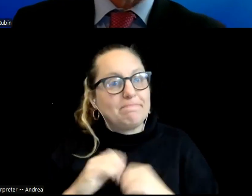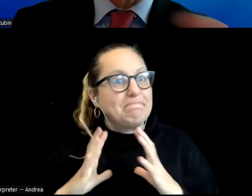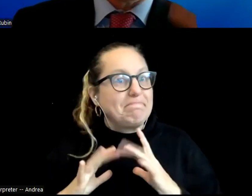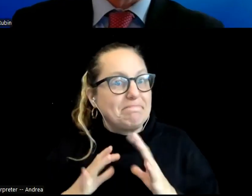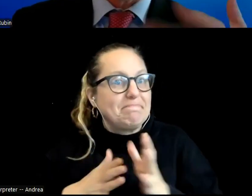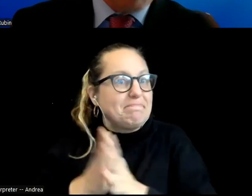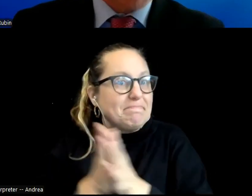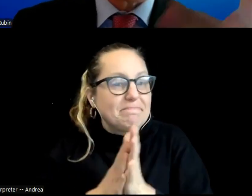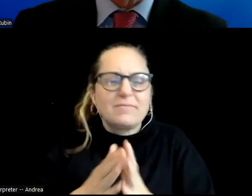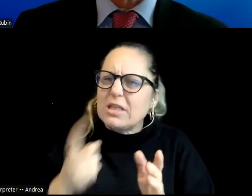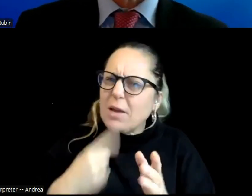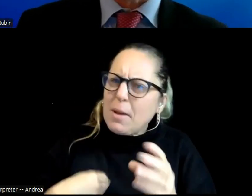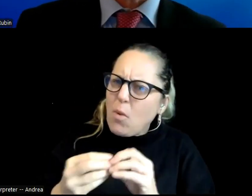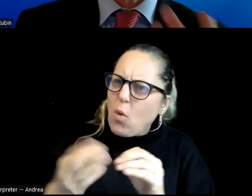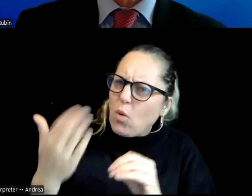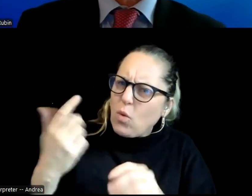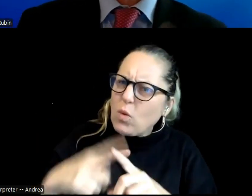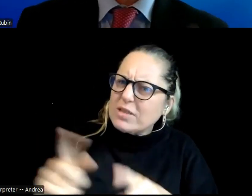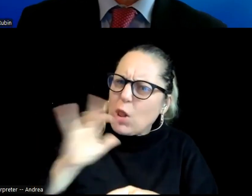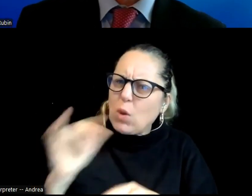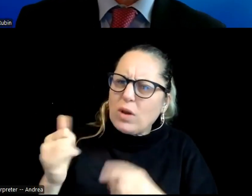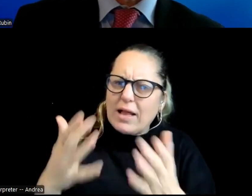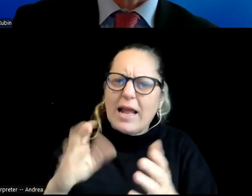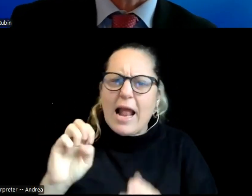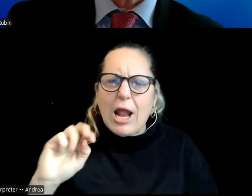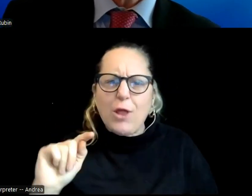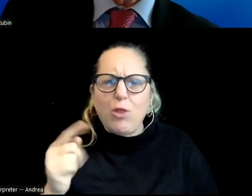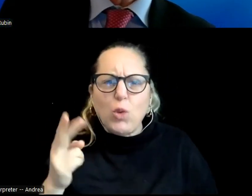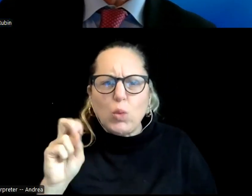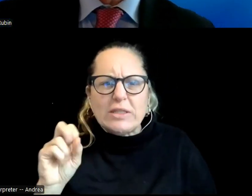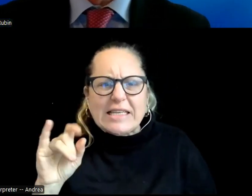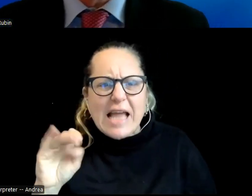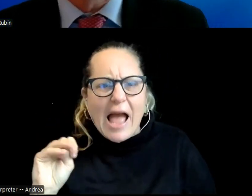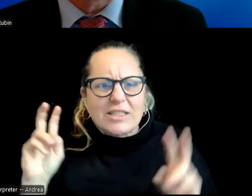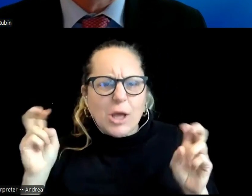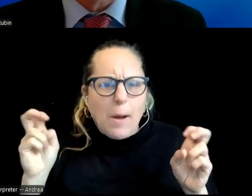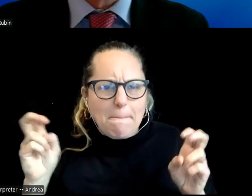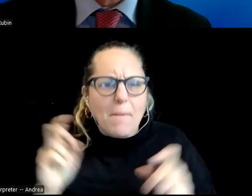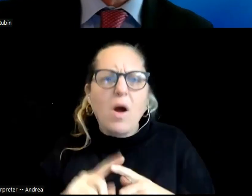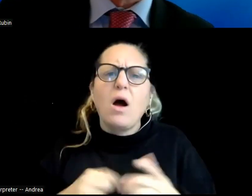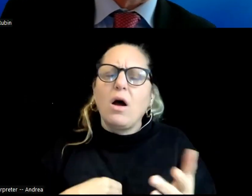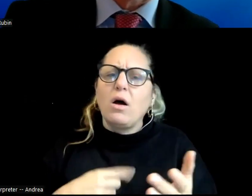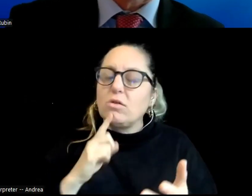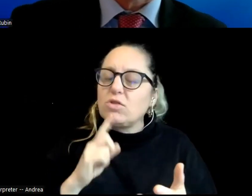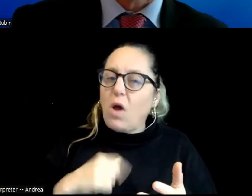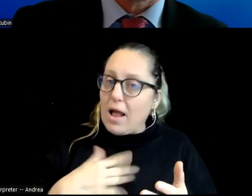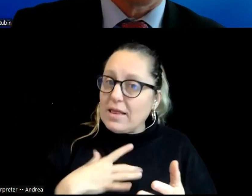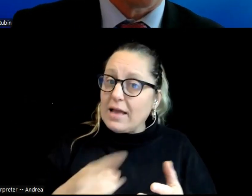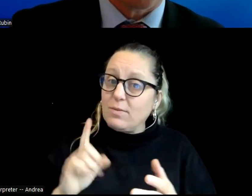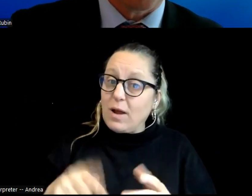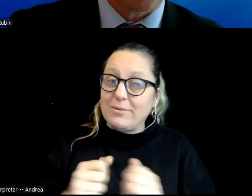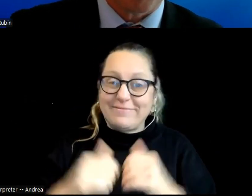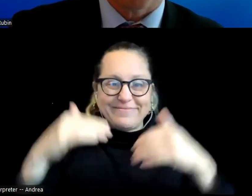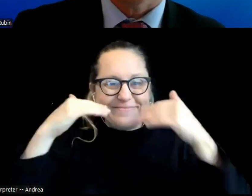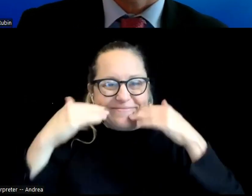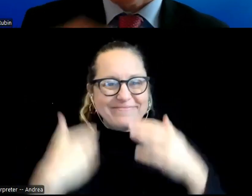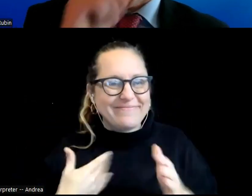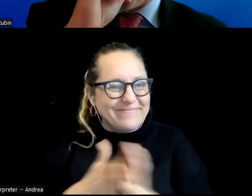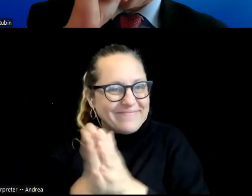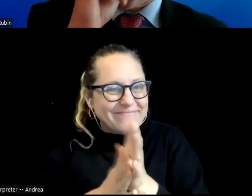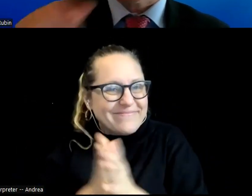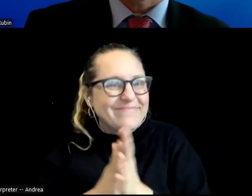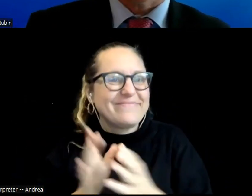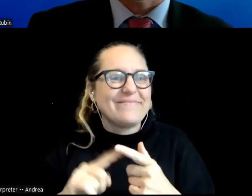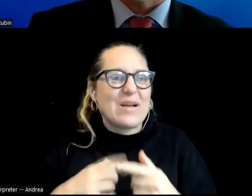me more about that. What does that look like to you, enthusiasm? How do you feel that? Yes, I like for them to come with a smile on their face. I want to see